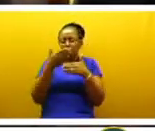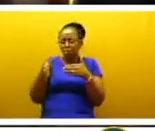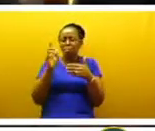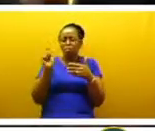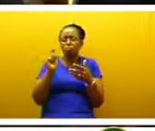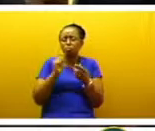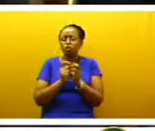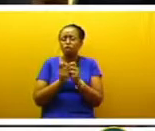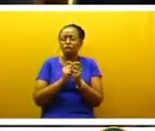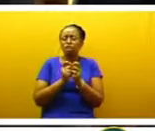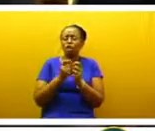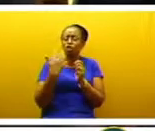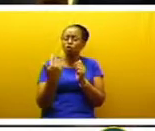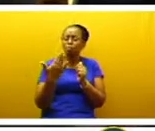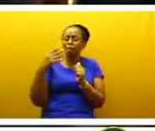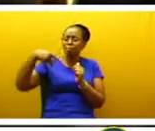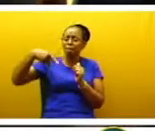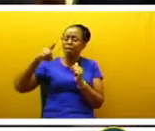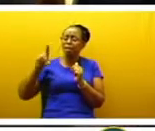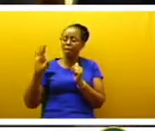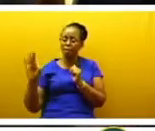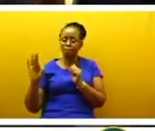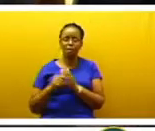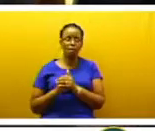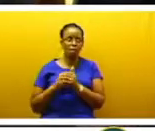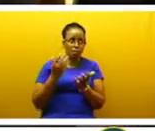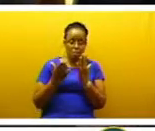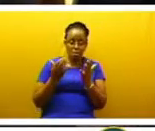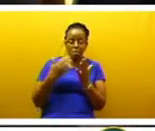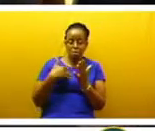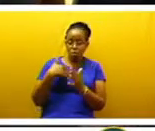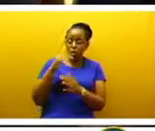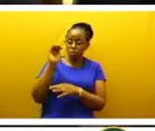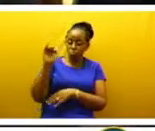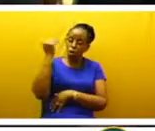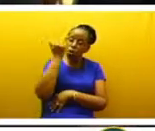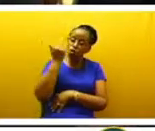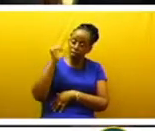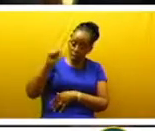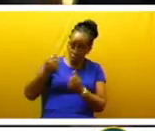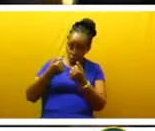And I would also invite the court perhaps to try any one of them out.